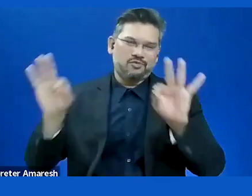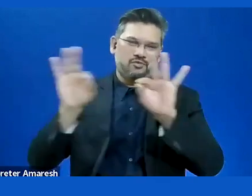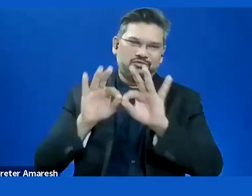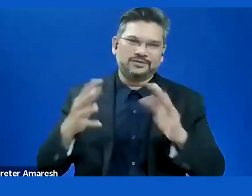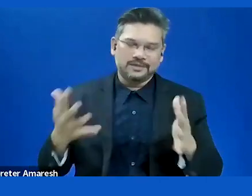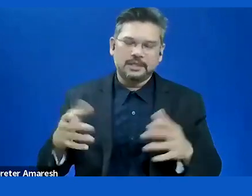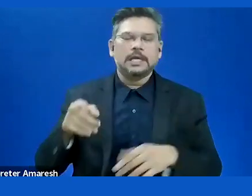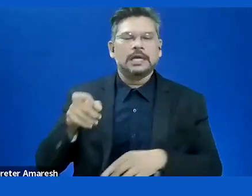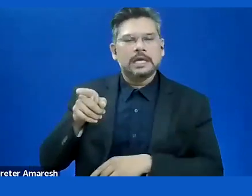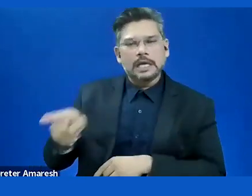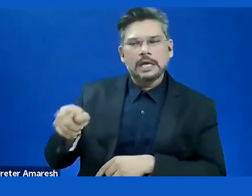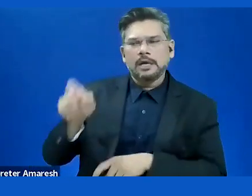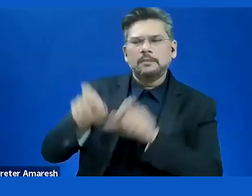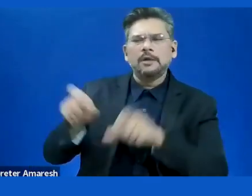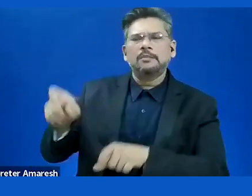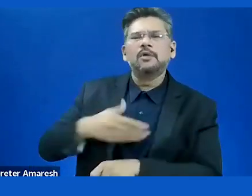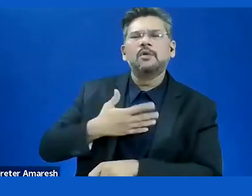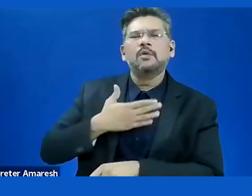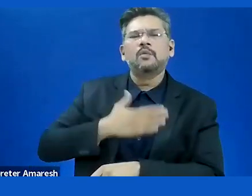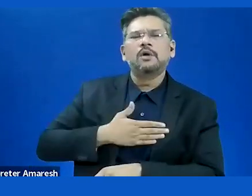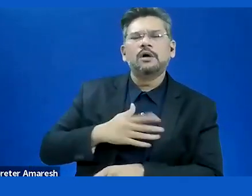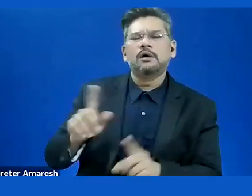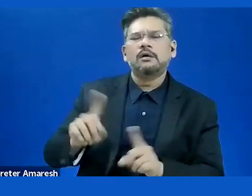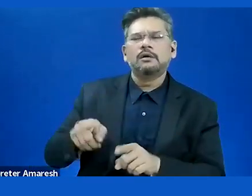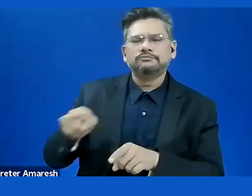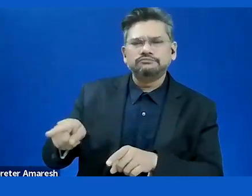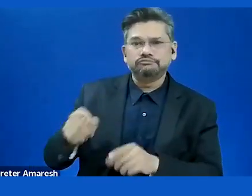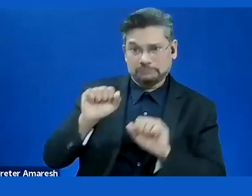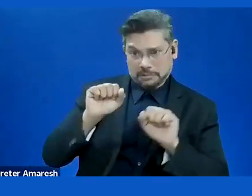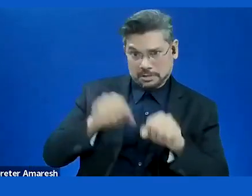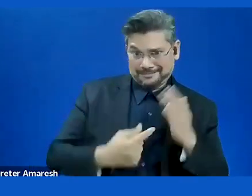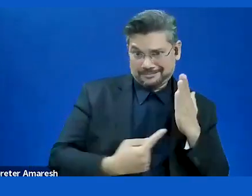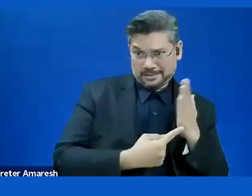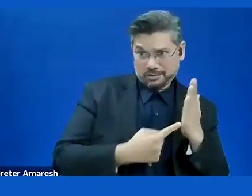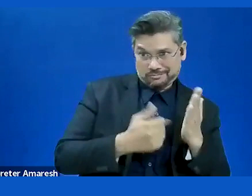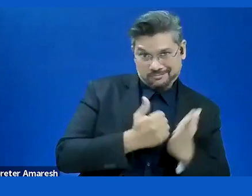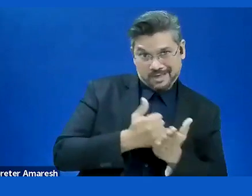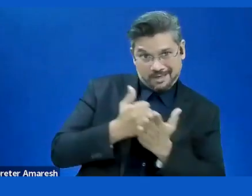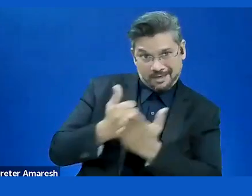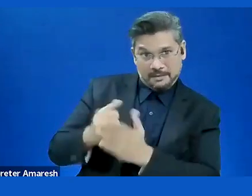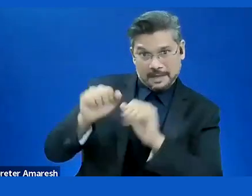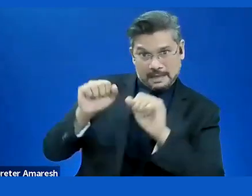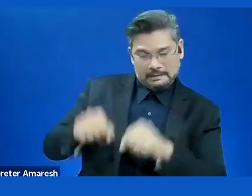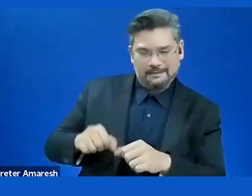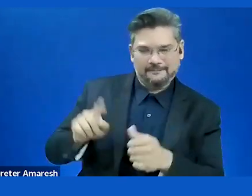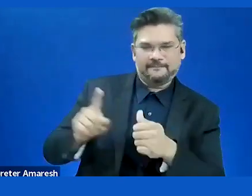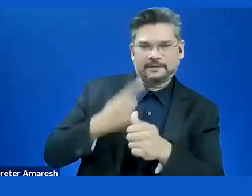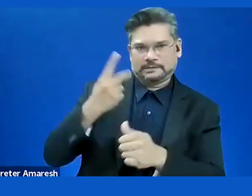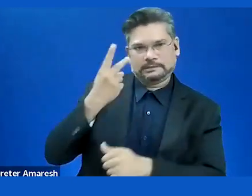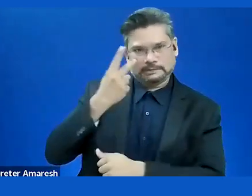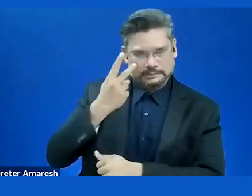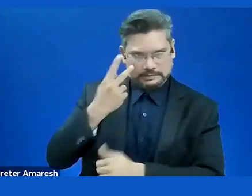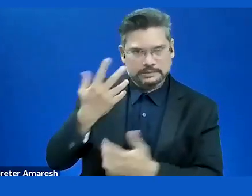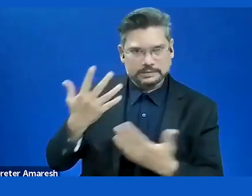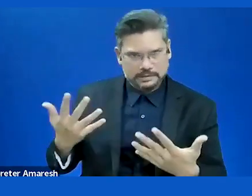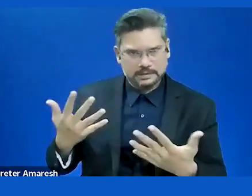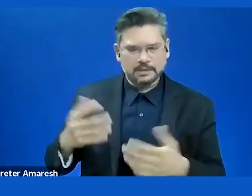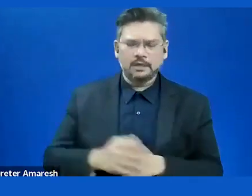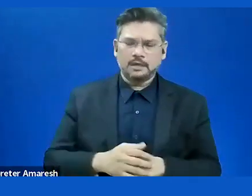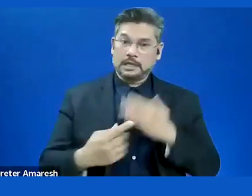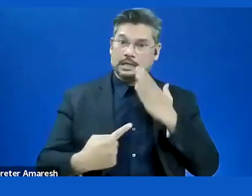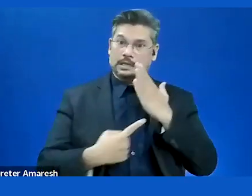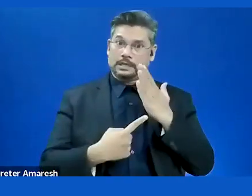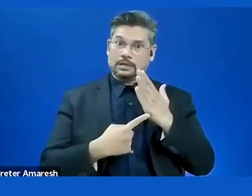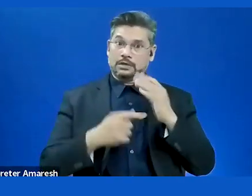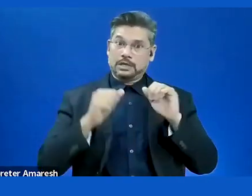with. Can technology actually help end users? And I think there are ways. The main way that I think technology can help end